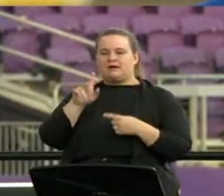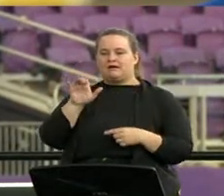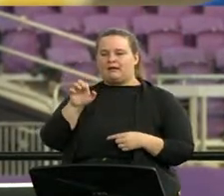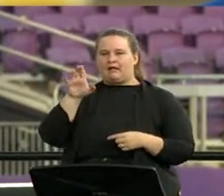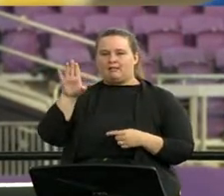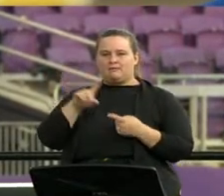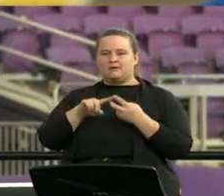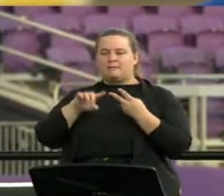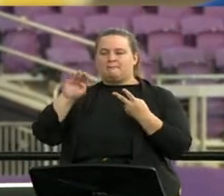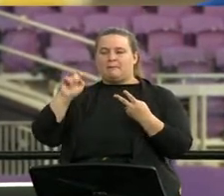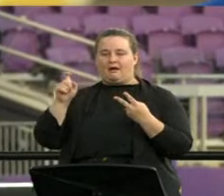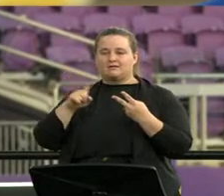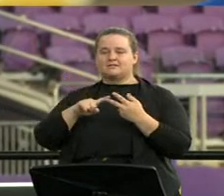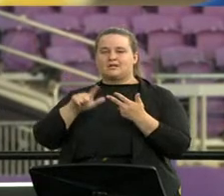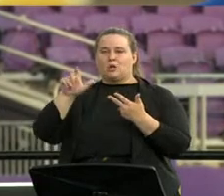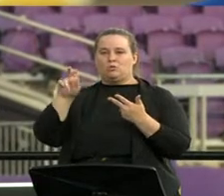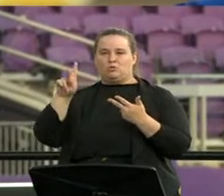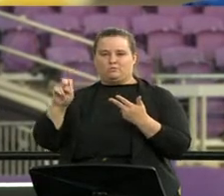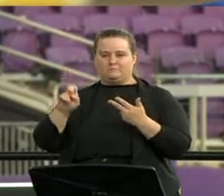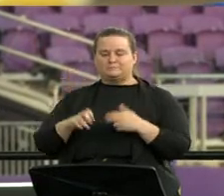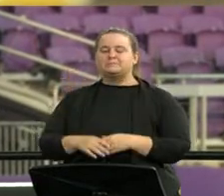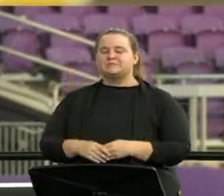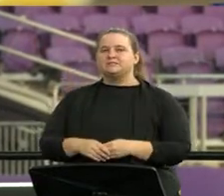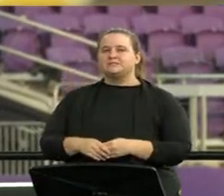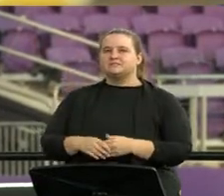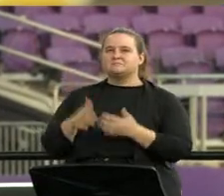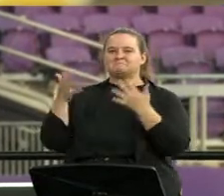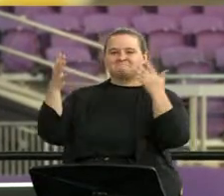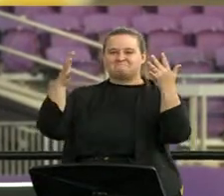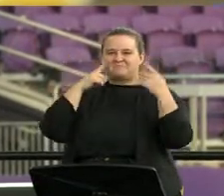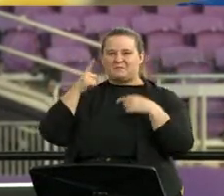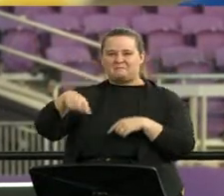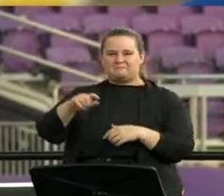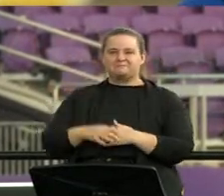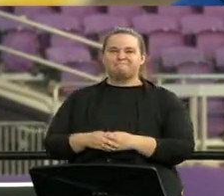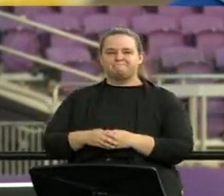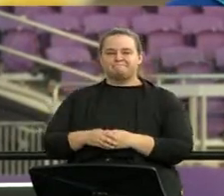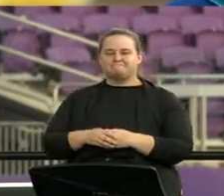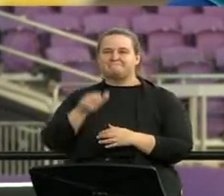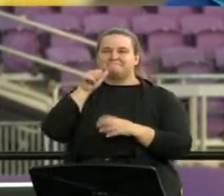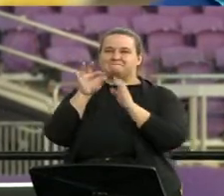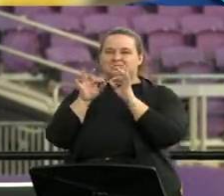Max Perdue, and Luke Rowan. Let's give them a warm welcome.